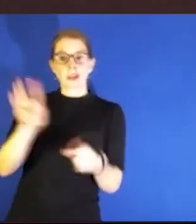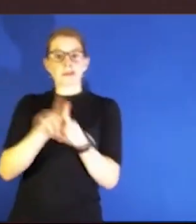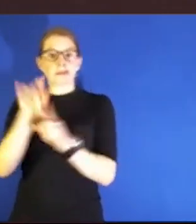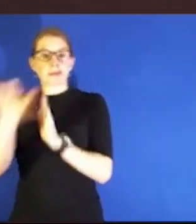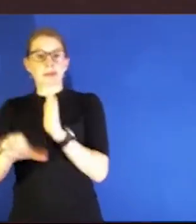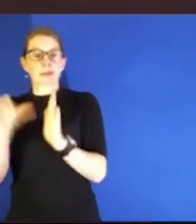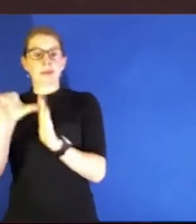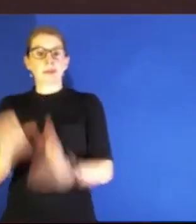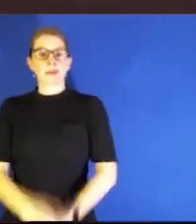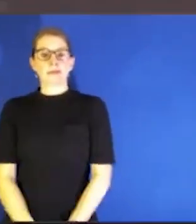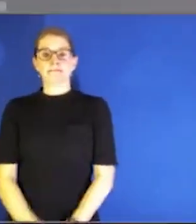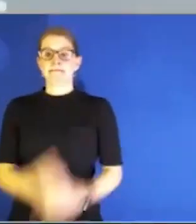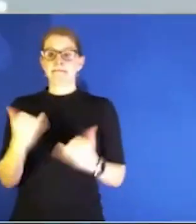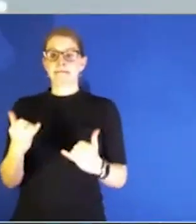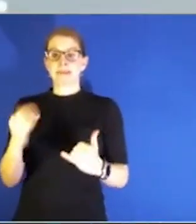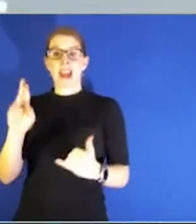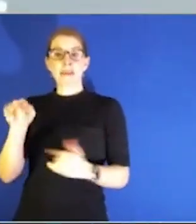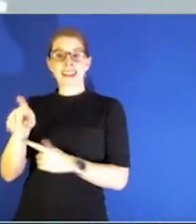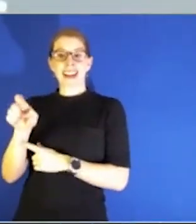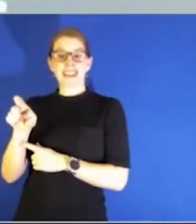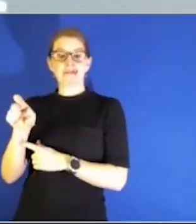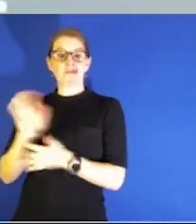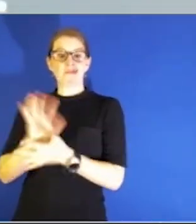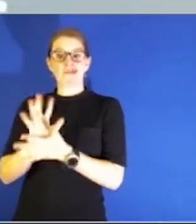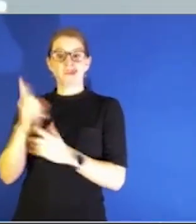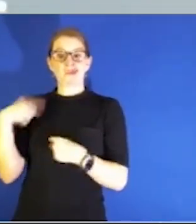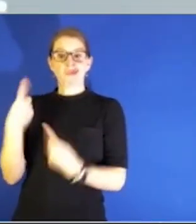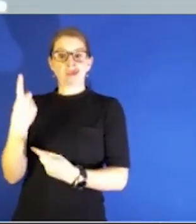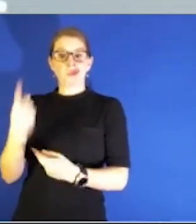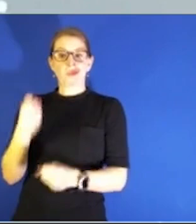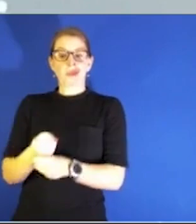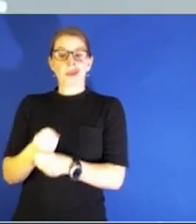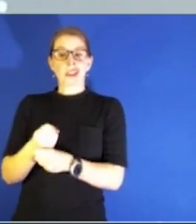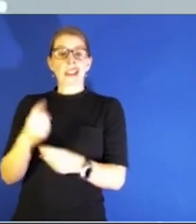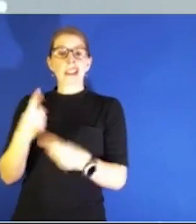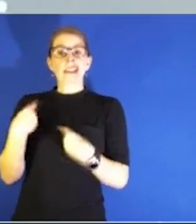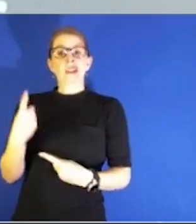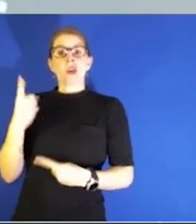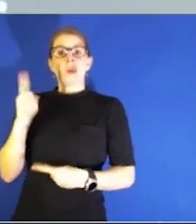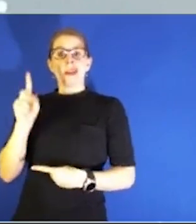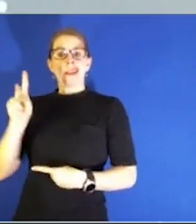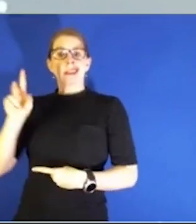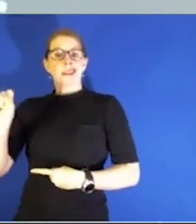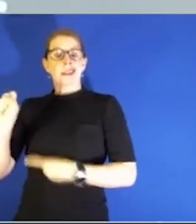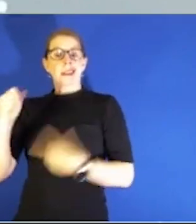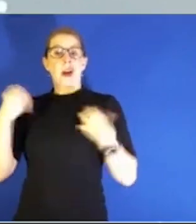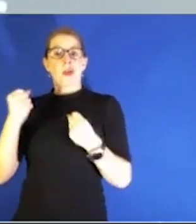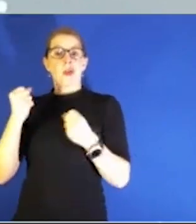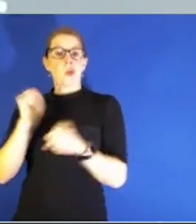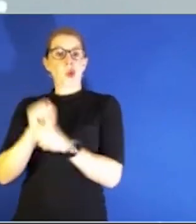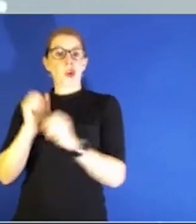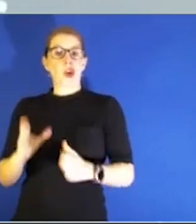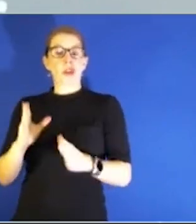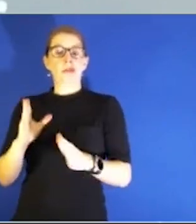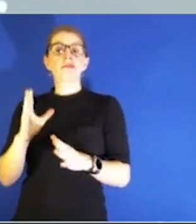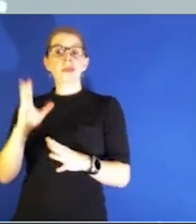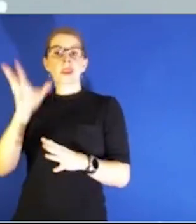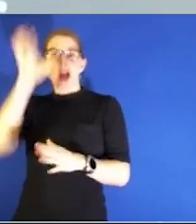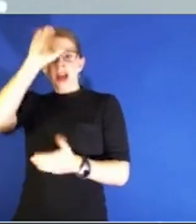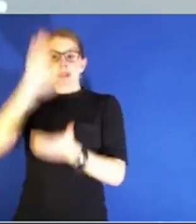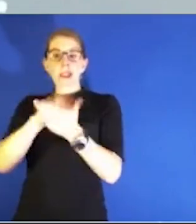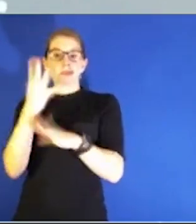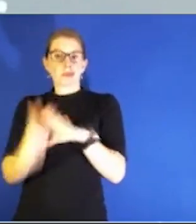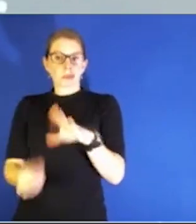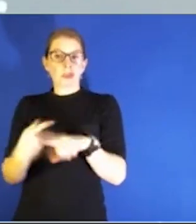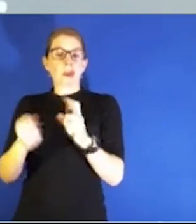On today's update, it has been a year since one Kansas health worker lost her husband to COVID. Now, Kelli Kidd is sharing her story of